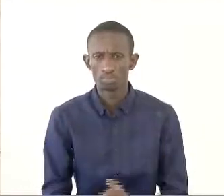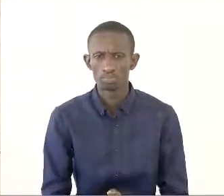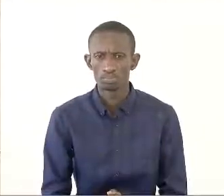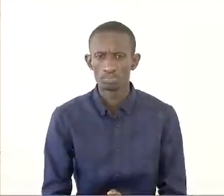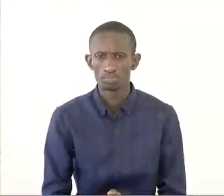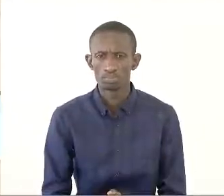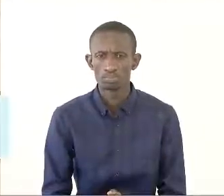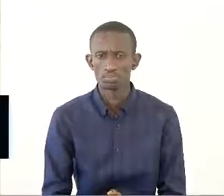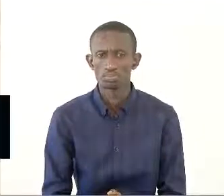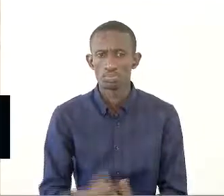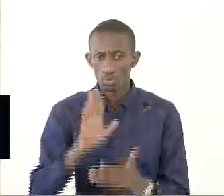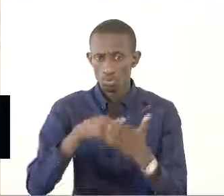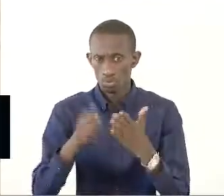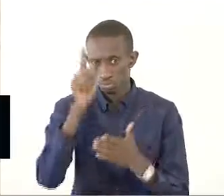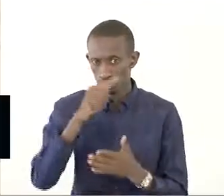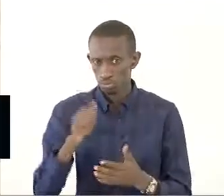graphically.